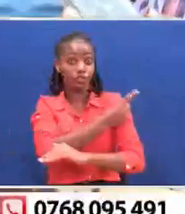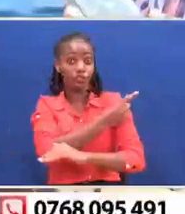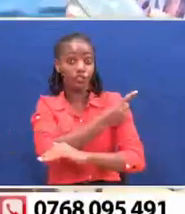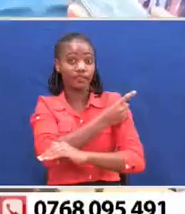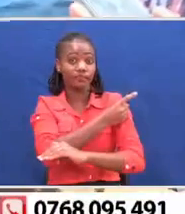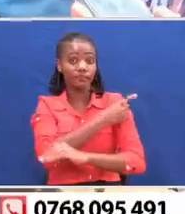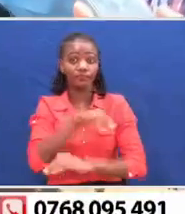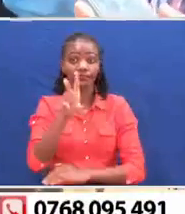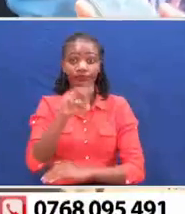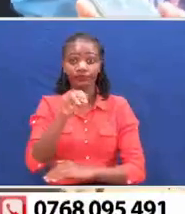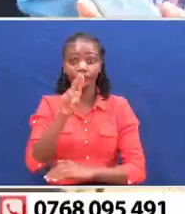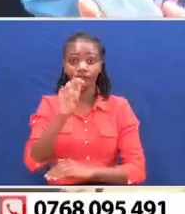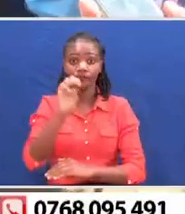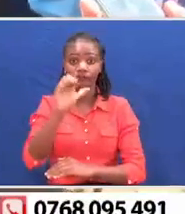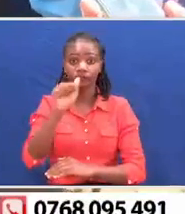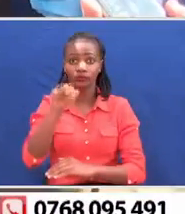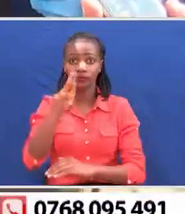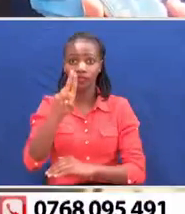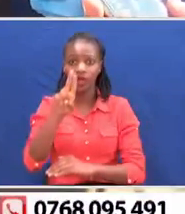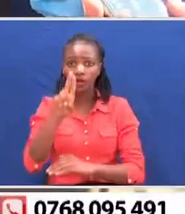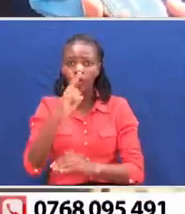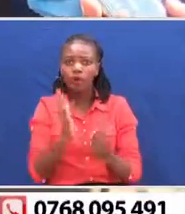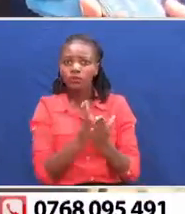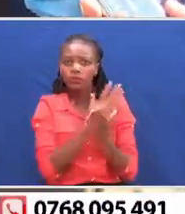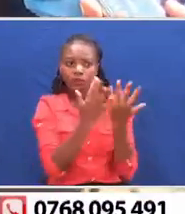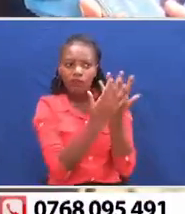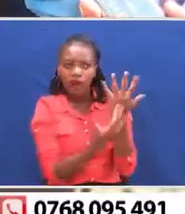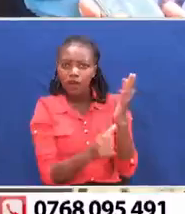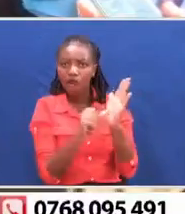Professor Musau, to remove a clot.